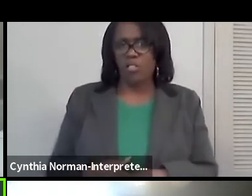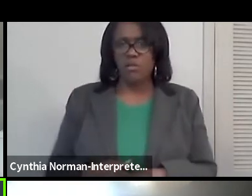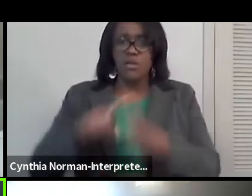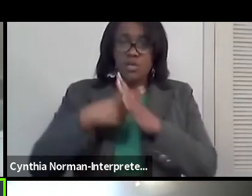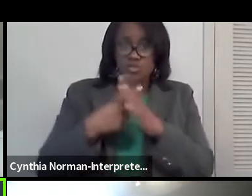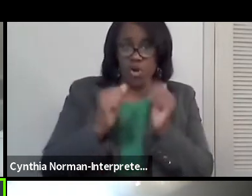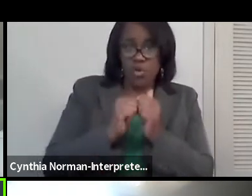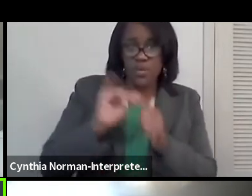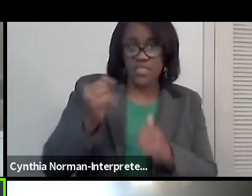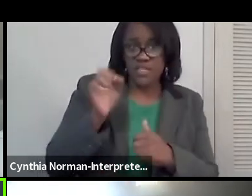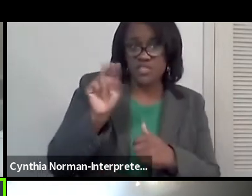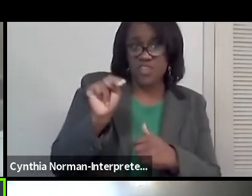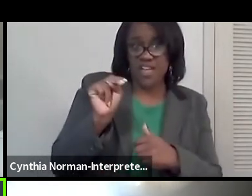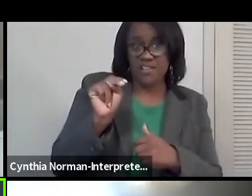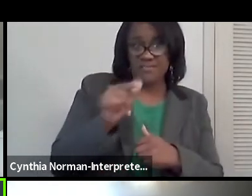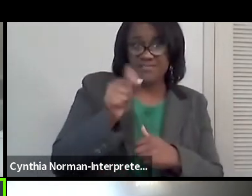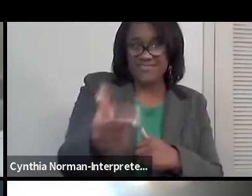Jen.